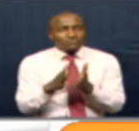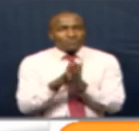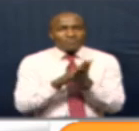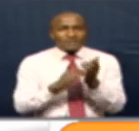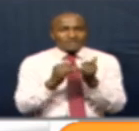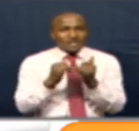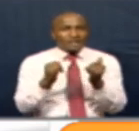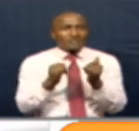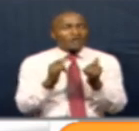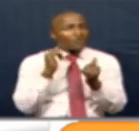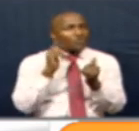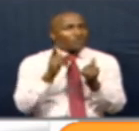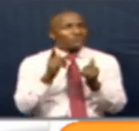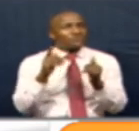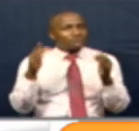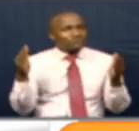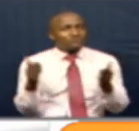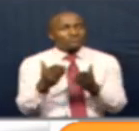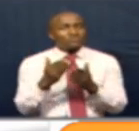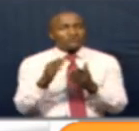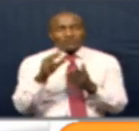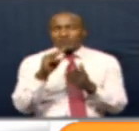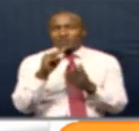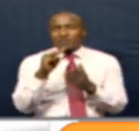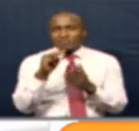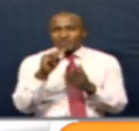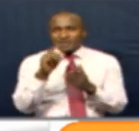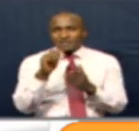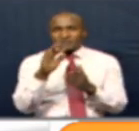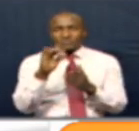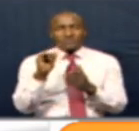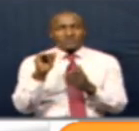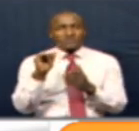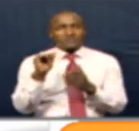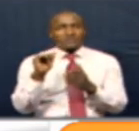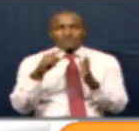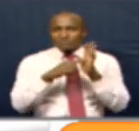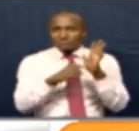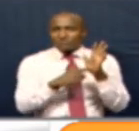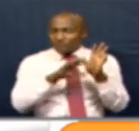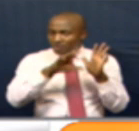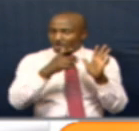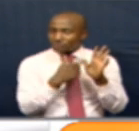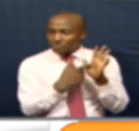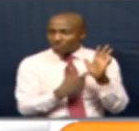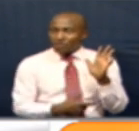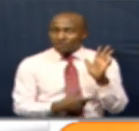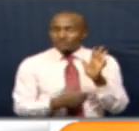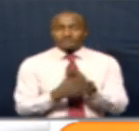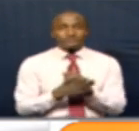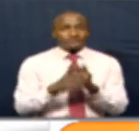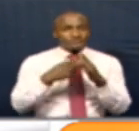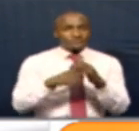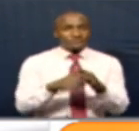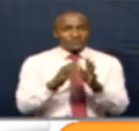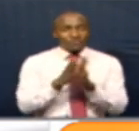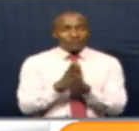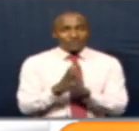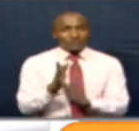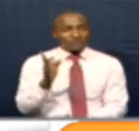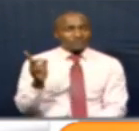baseline? And will you be introducing metrics with KPIs for county staff? Okay, so let's start with those